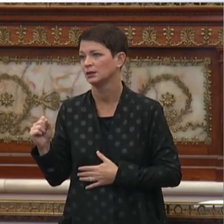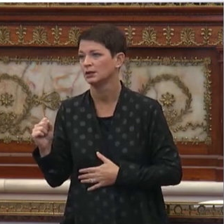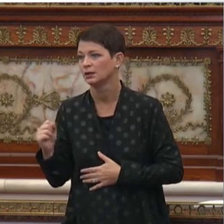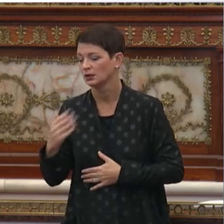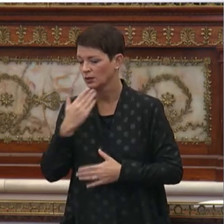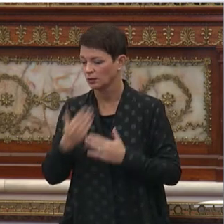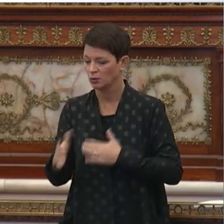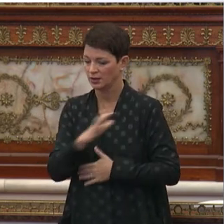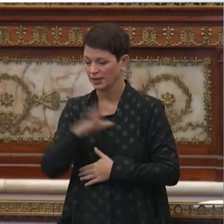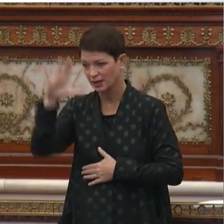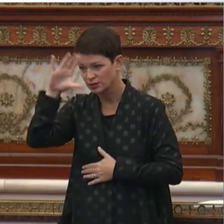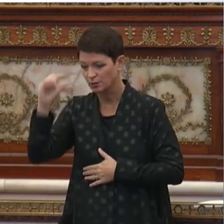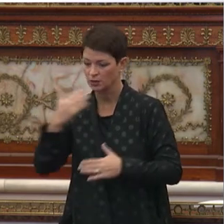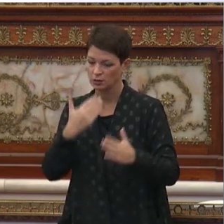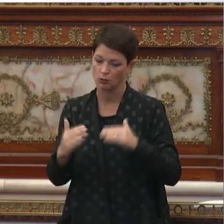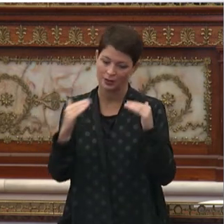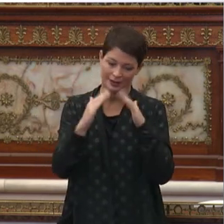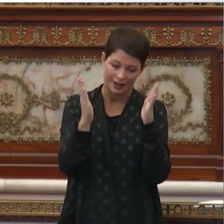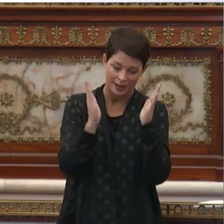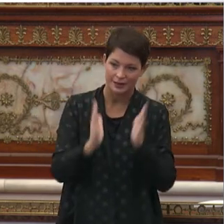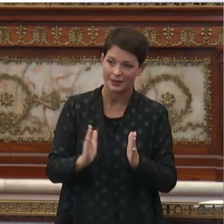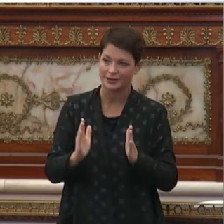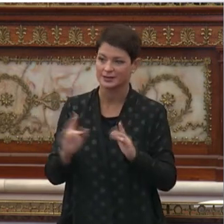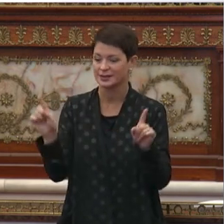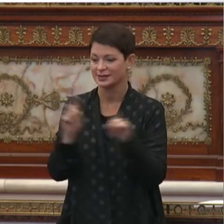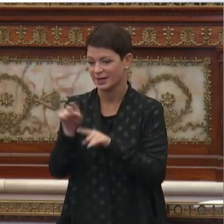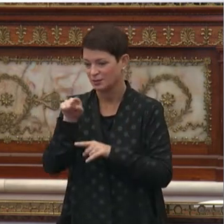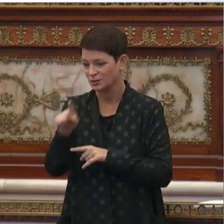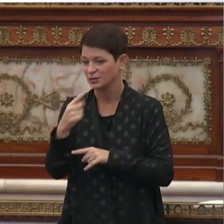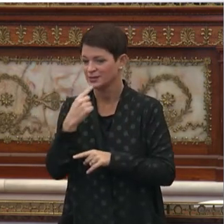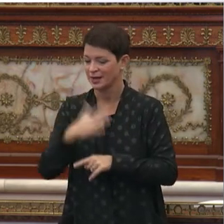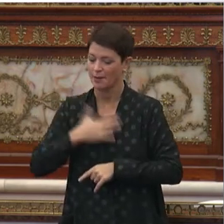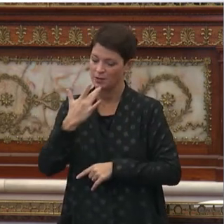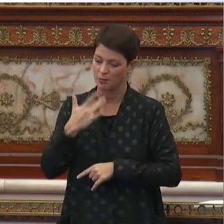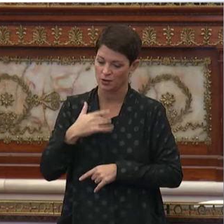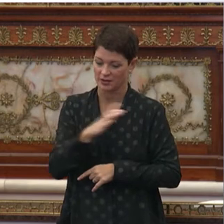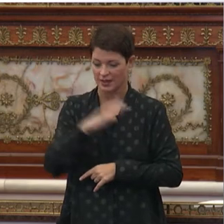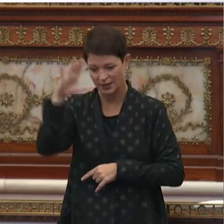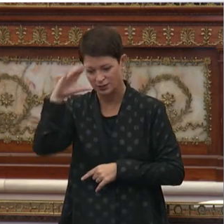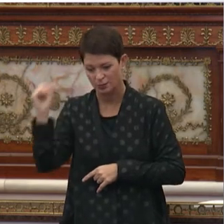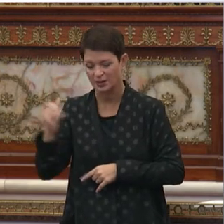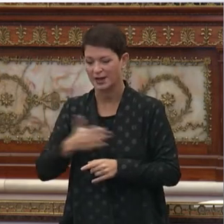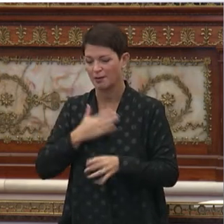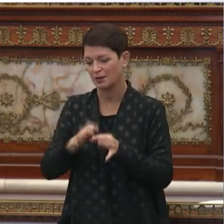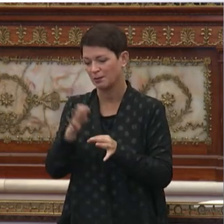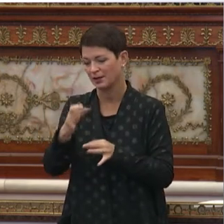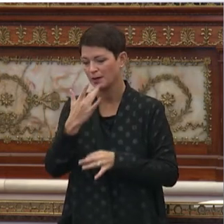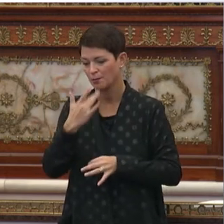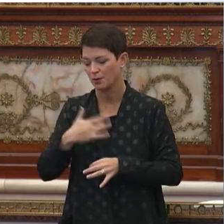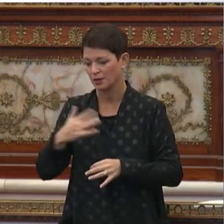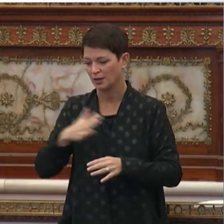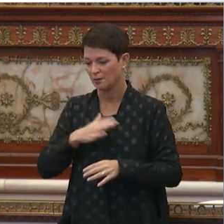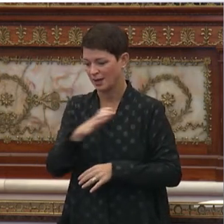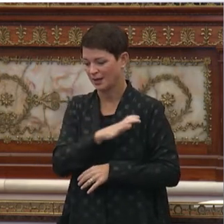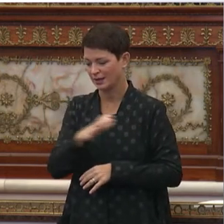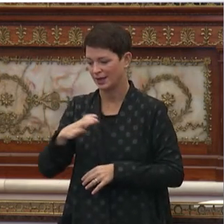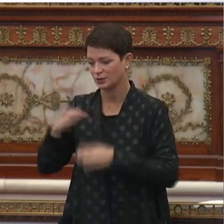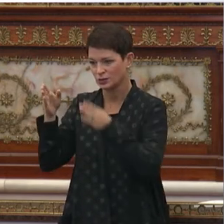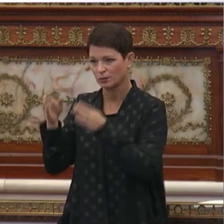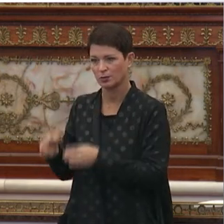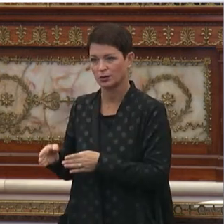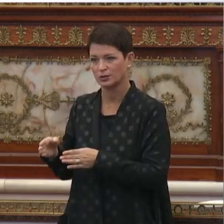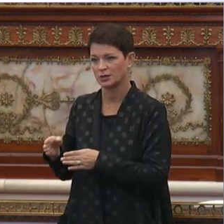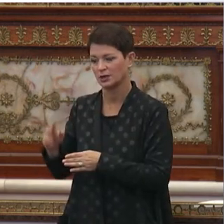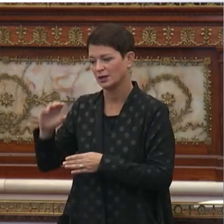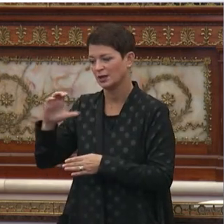Morning, Council President. Good morning, colleagues. Like everybody else said, happy birthday, Council President. Happy belated birthday to my council person, my